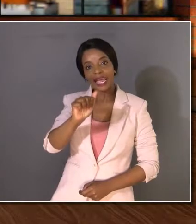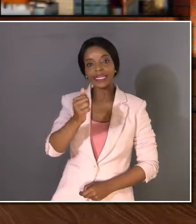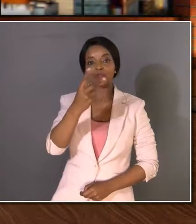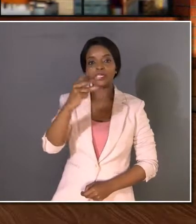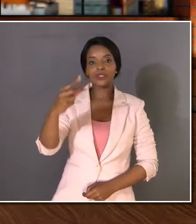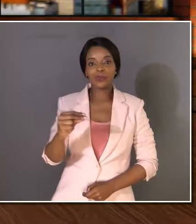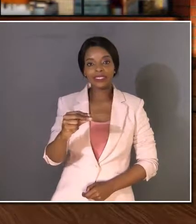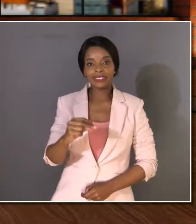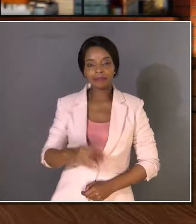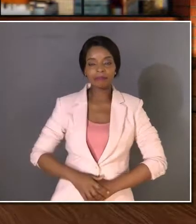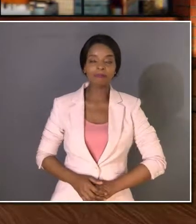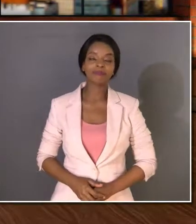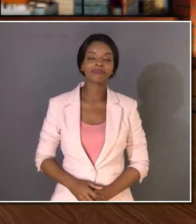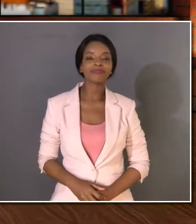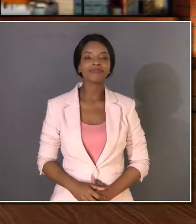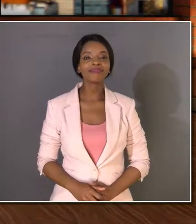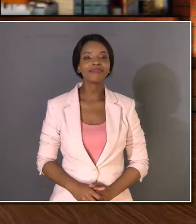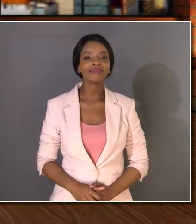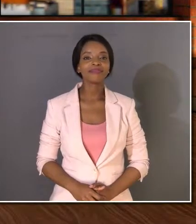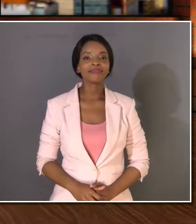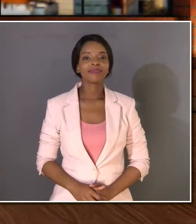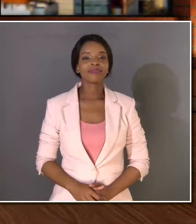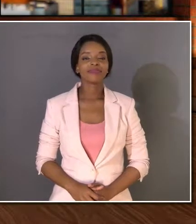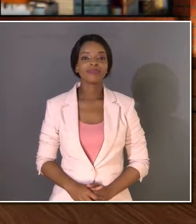look at those next videos.